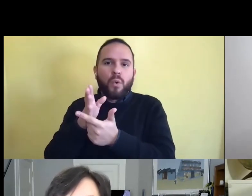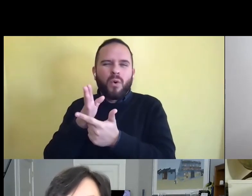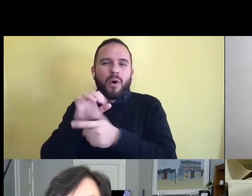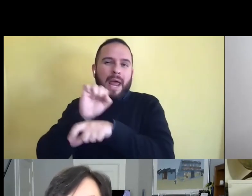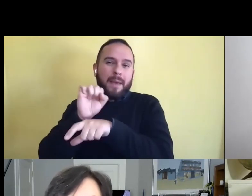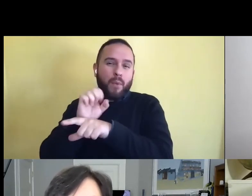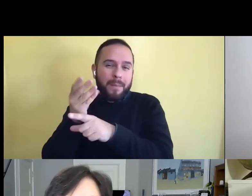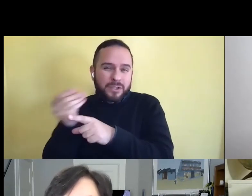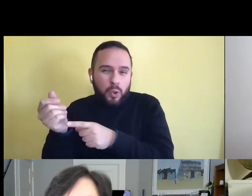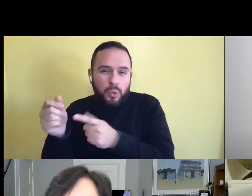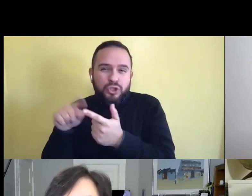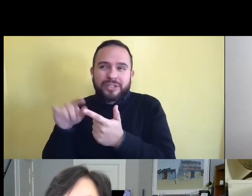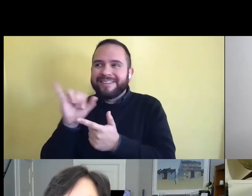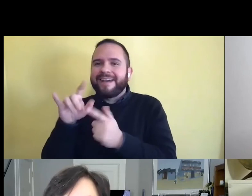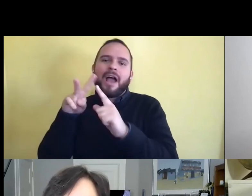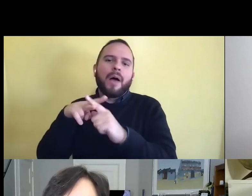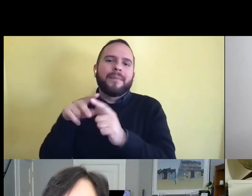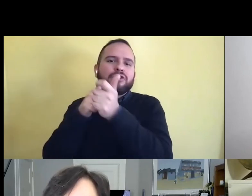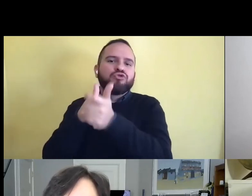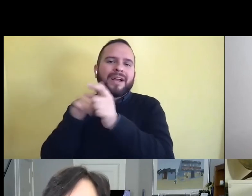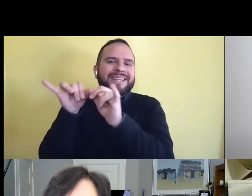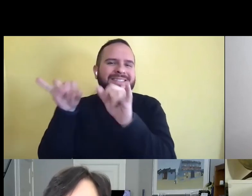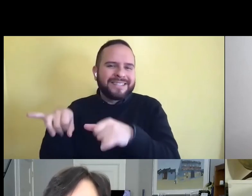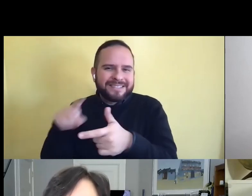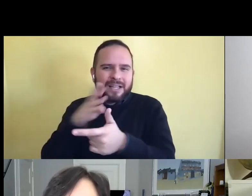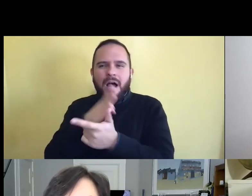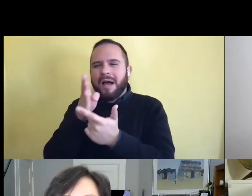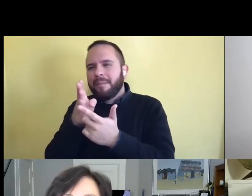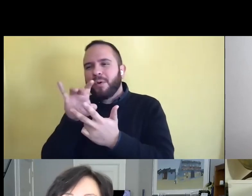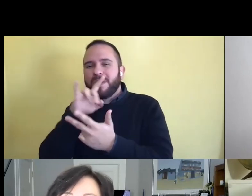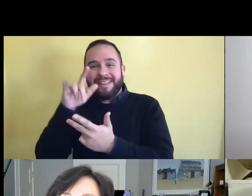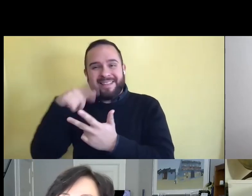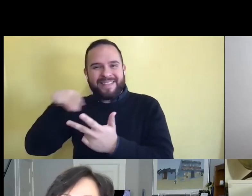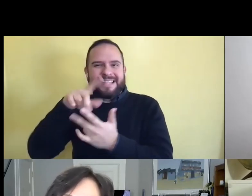applicant tracking system, is actually in this kind of a startup world.